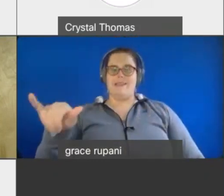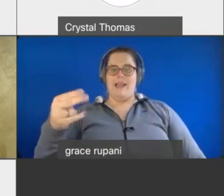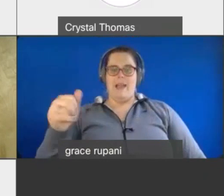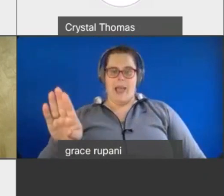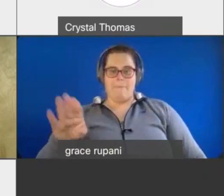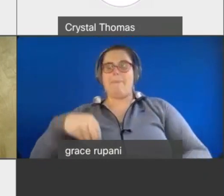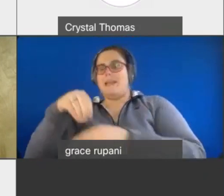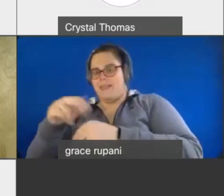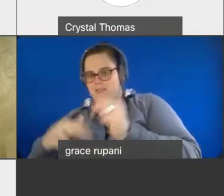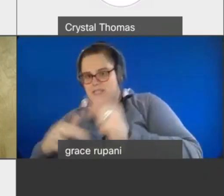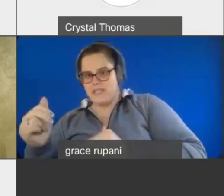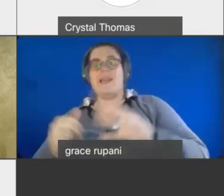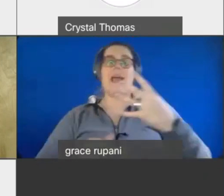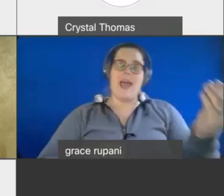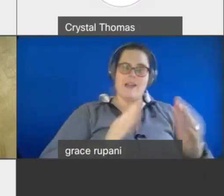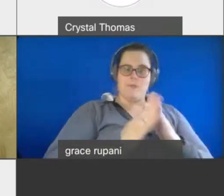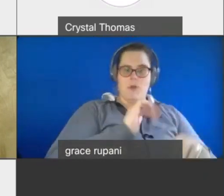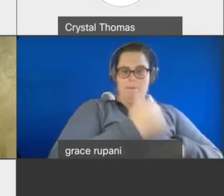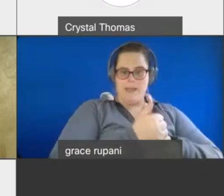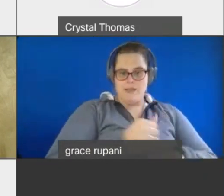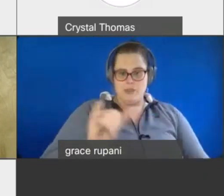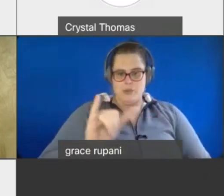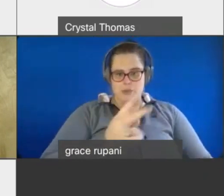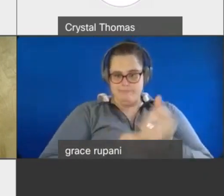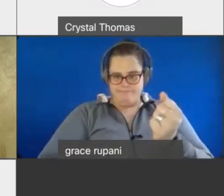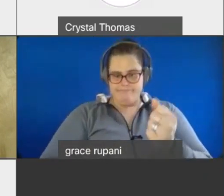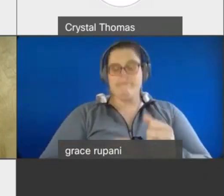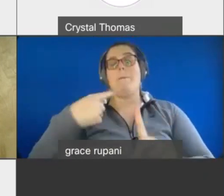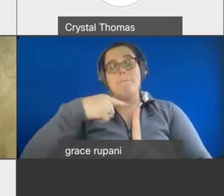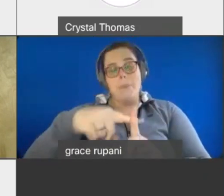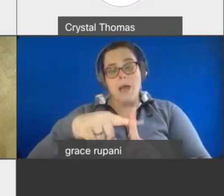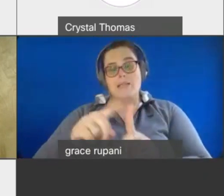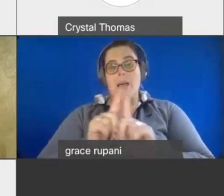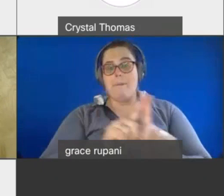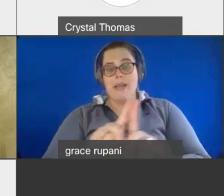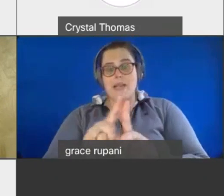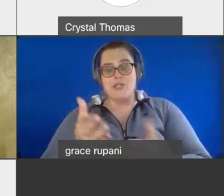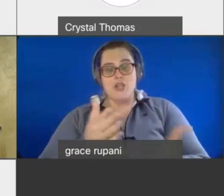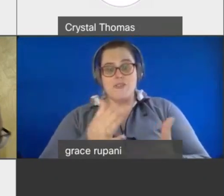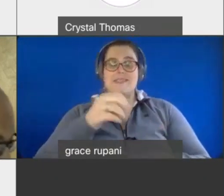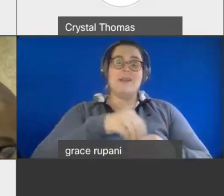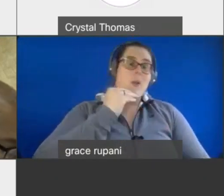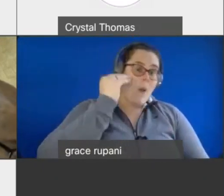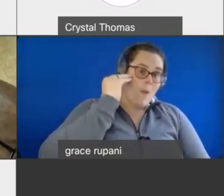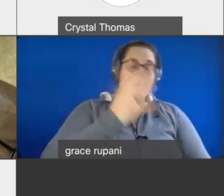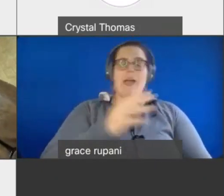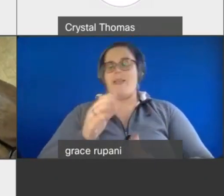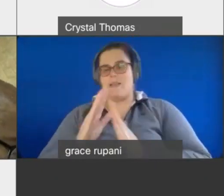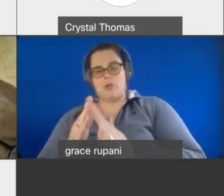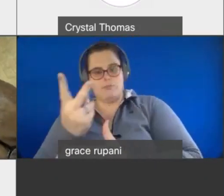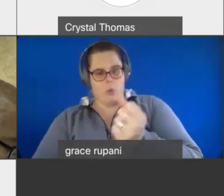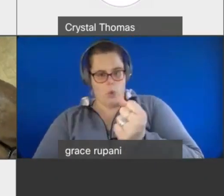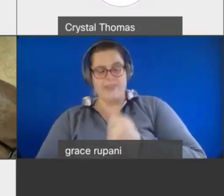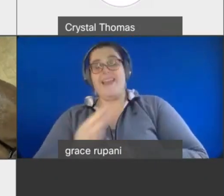and community-based. We're also providing companion services in the home and also in the community, and we are currently